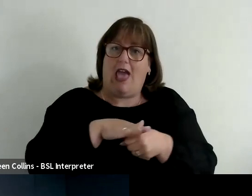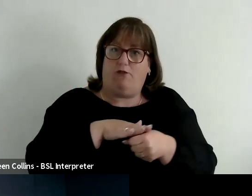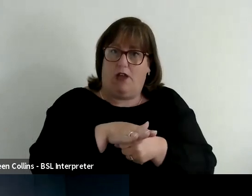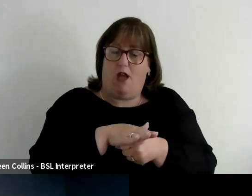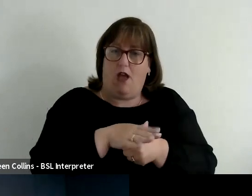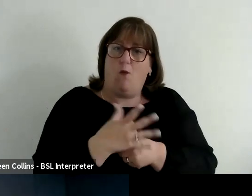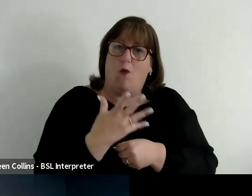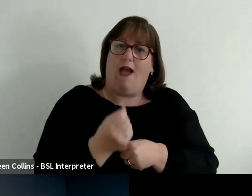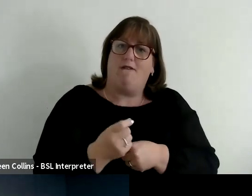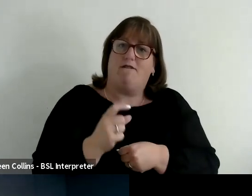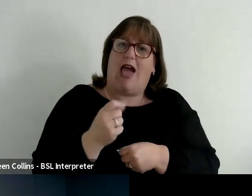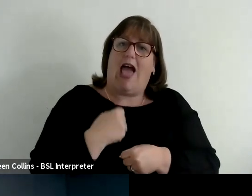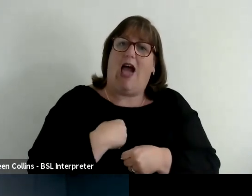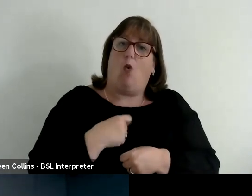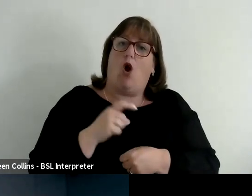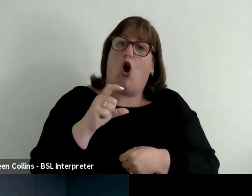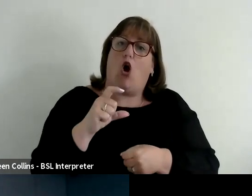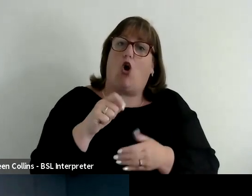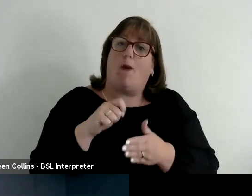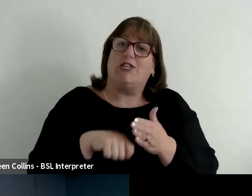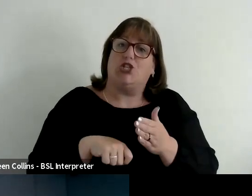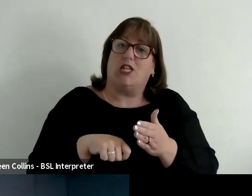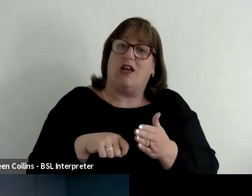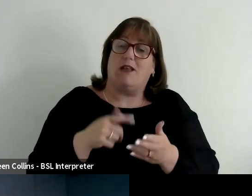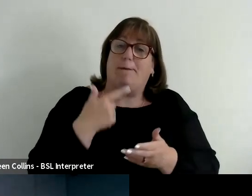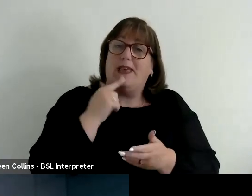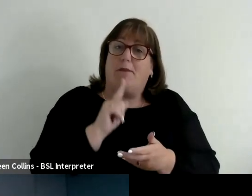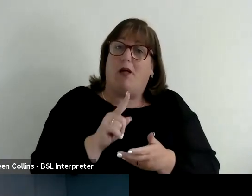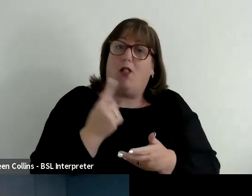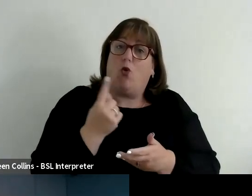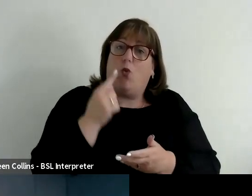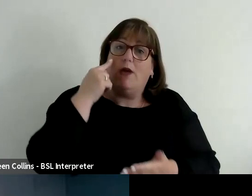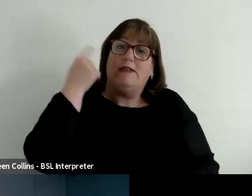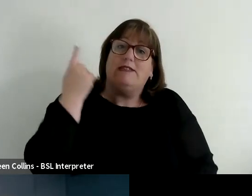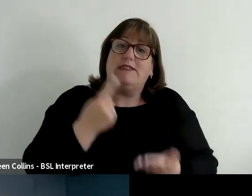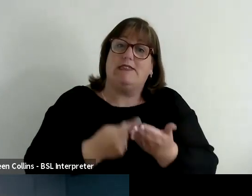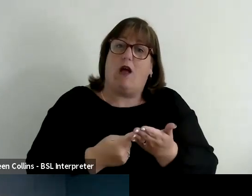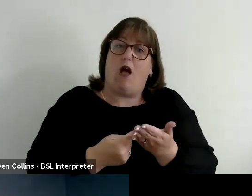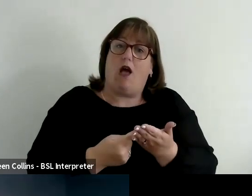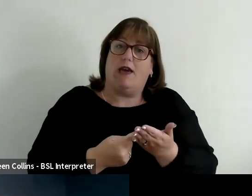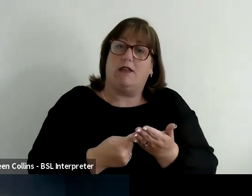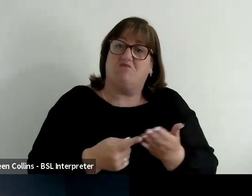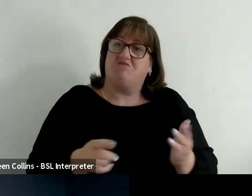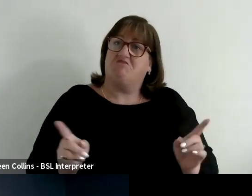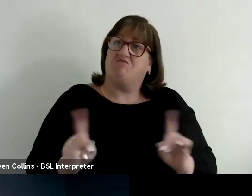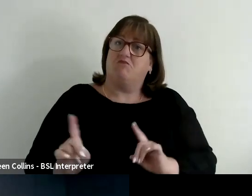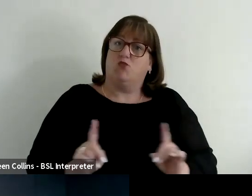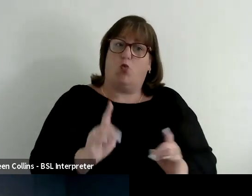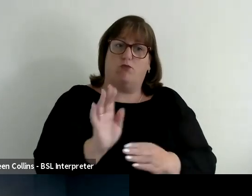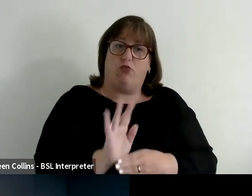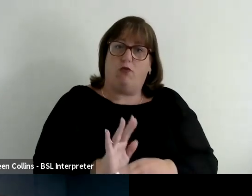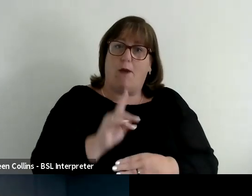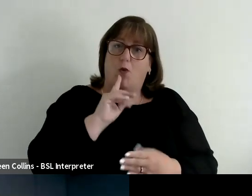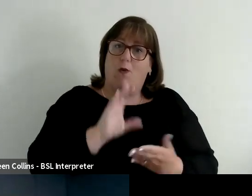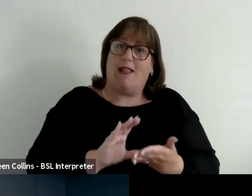our commissioners. These are the people that decide what programs we're going to invest in or commission. We